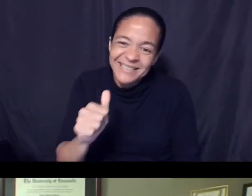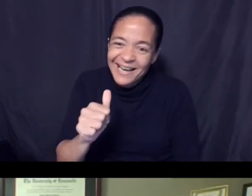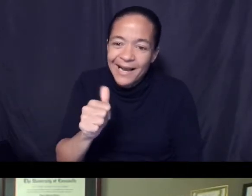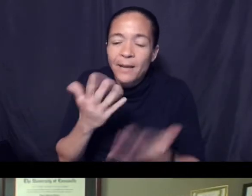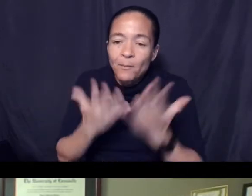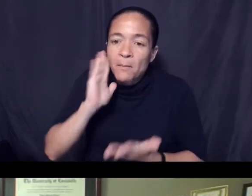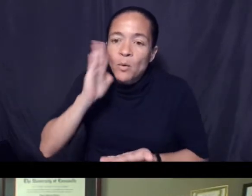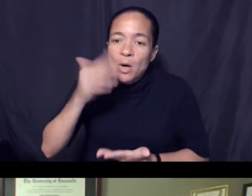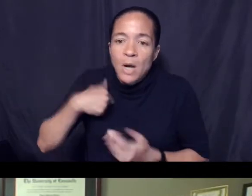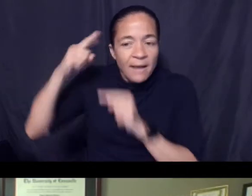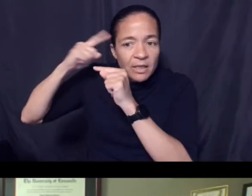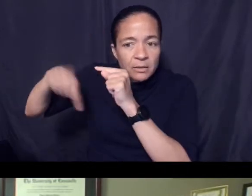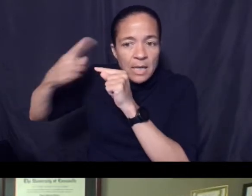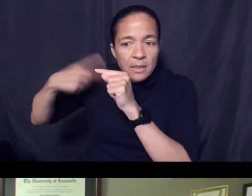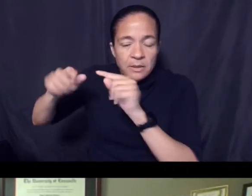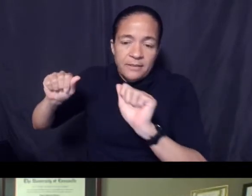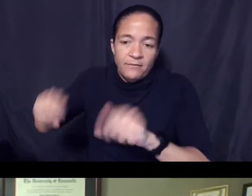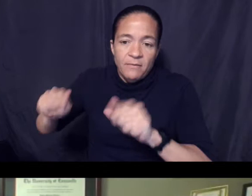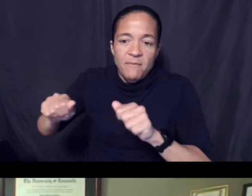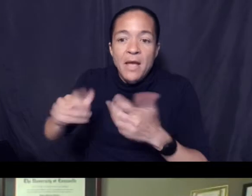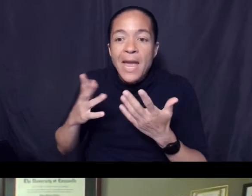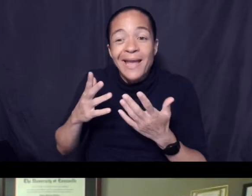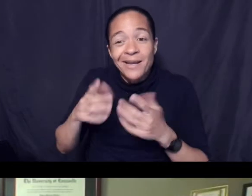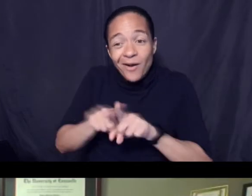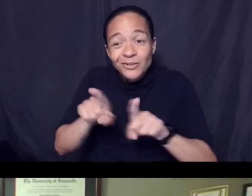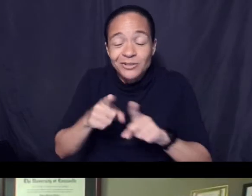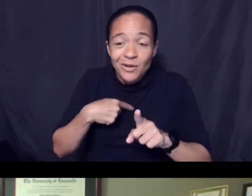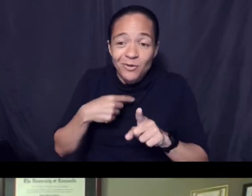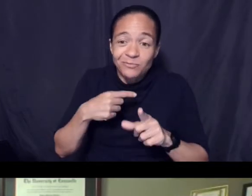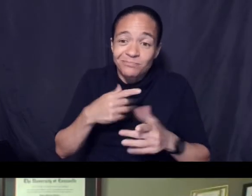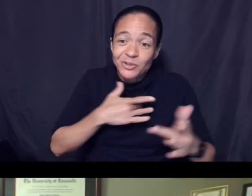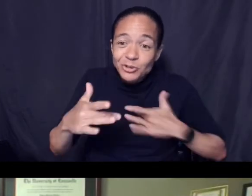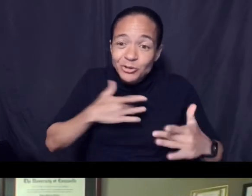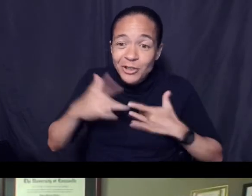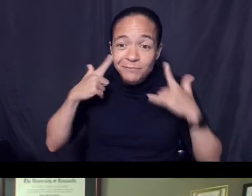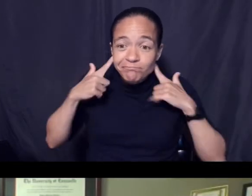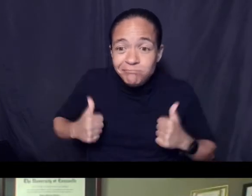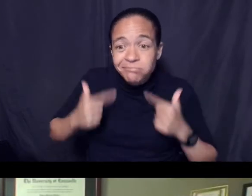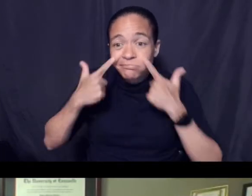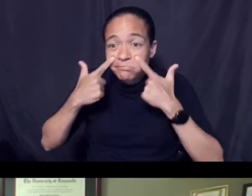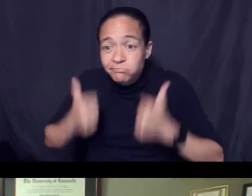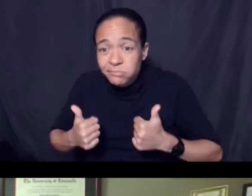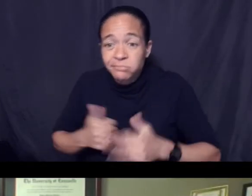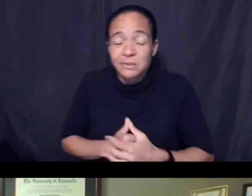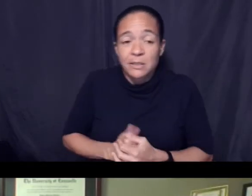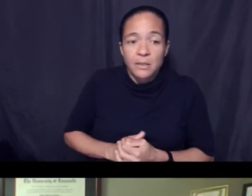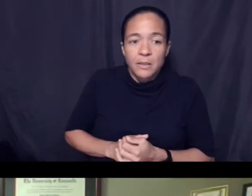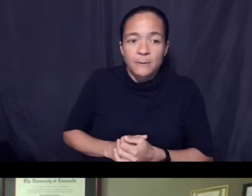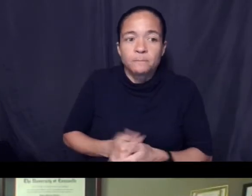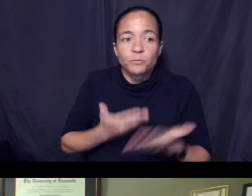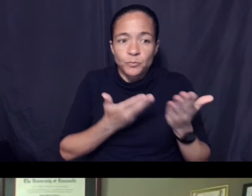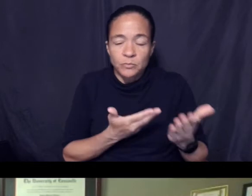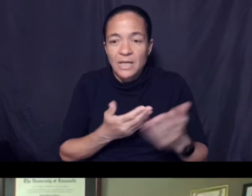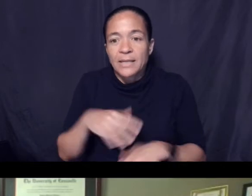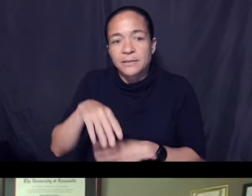cognitive abilities, as well as concern for hearing and or vision loss. This slide here is the picture of this